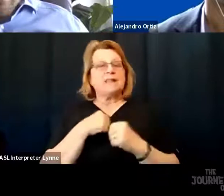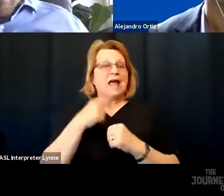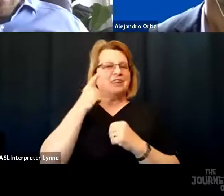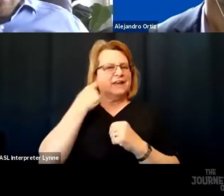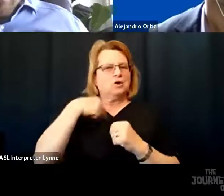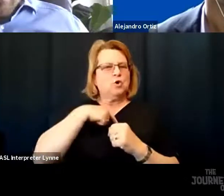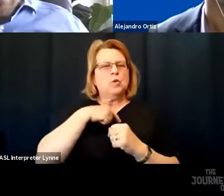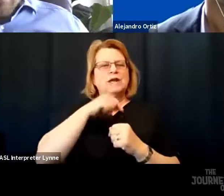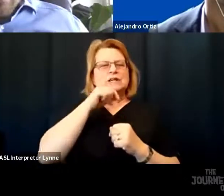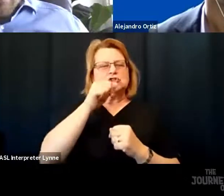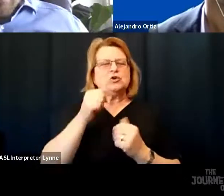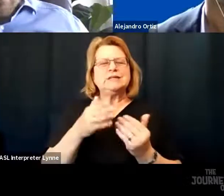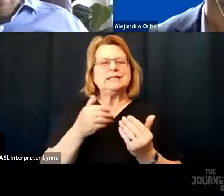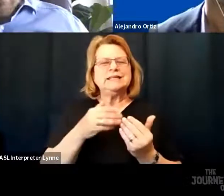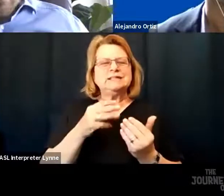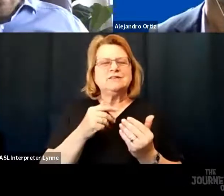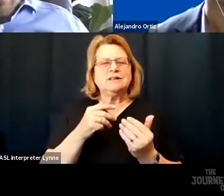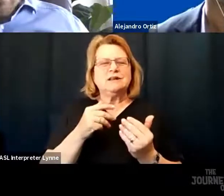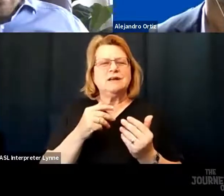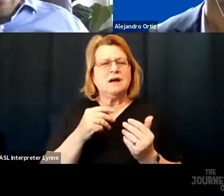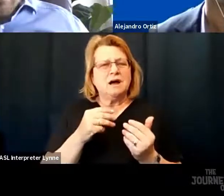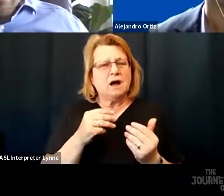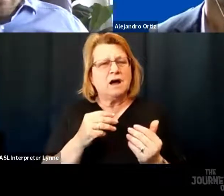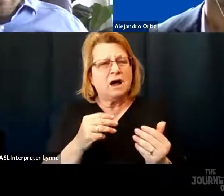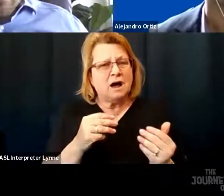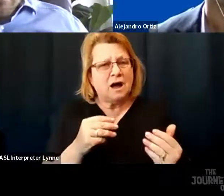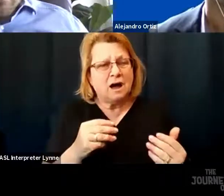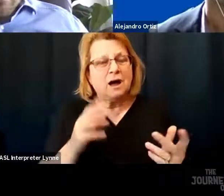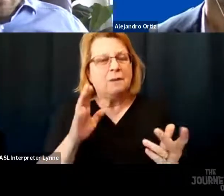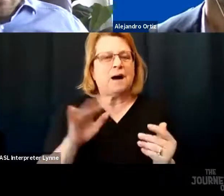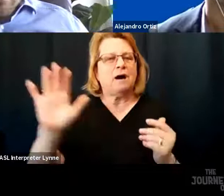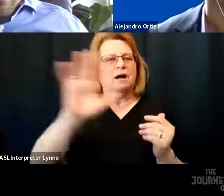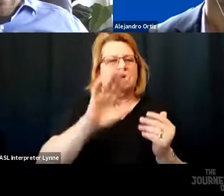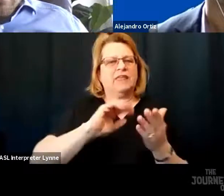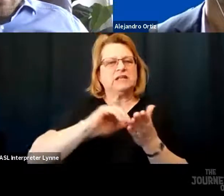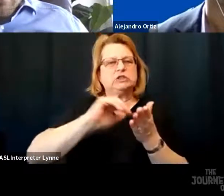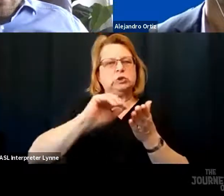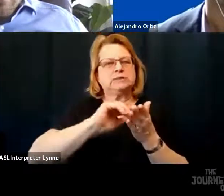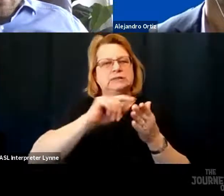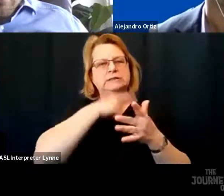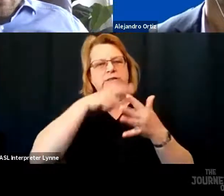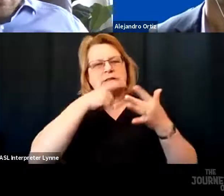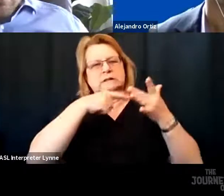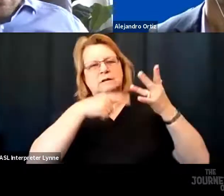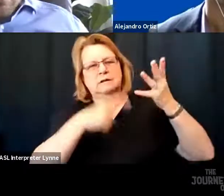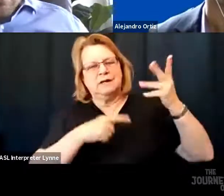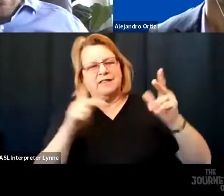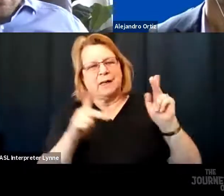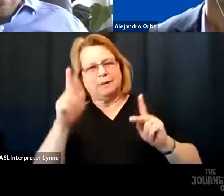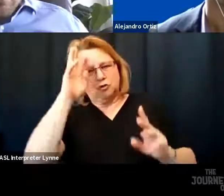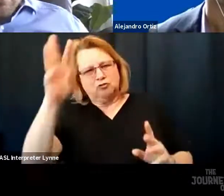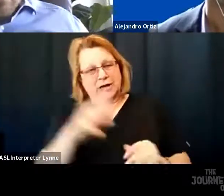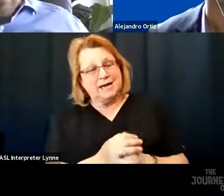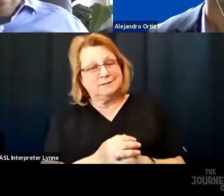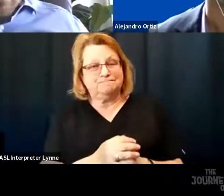swayed by all of the many excuses that people will come up with. We try to